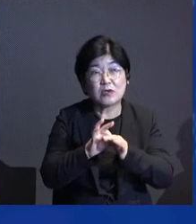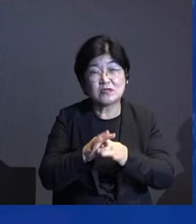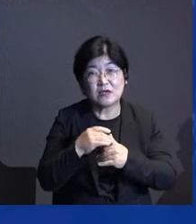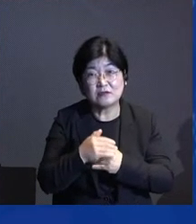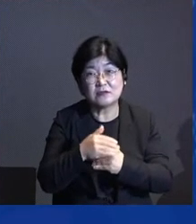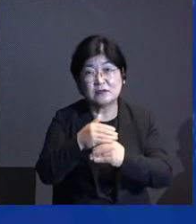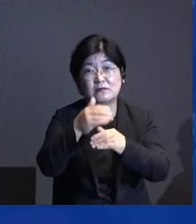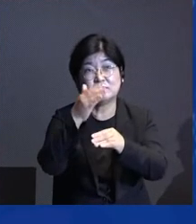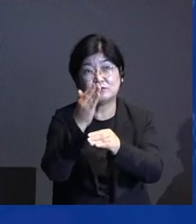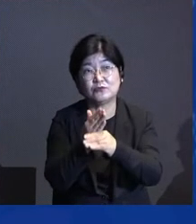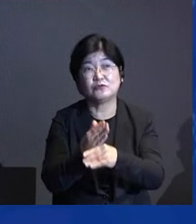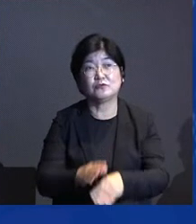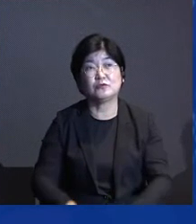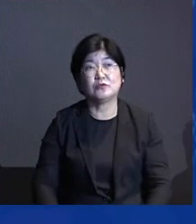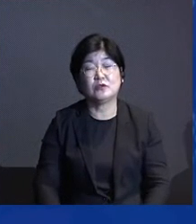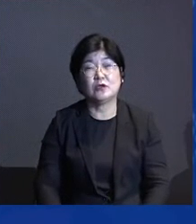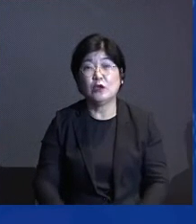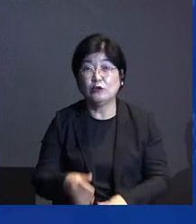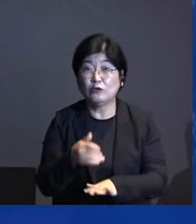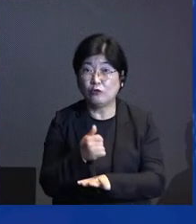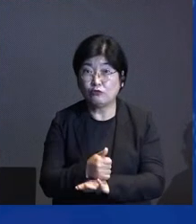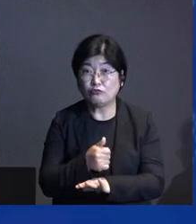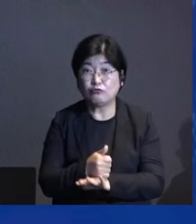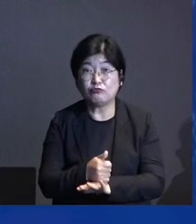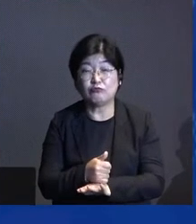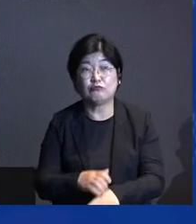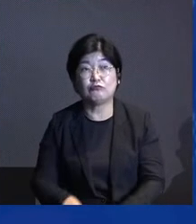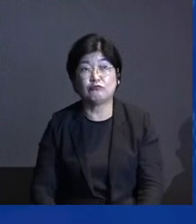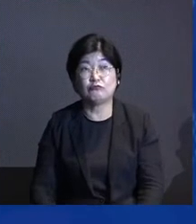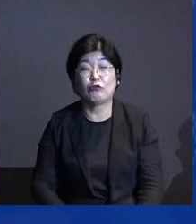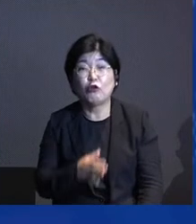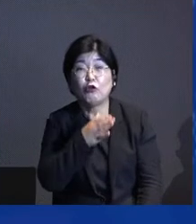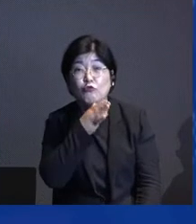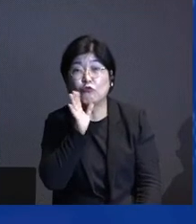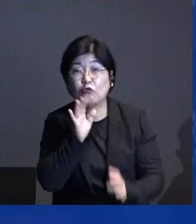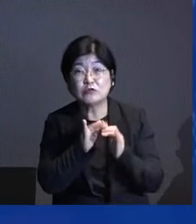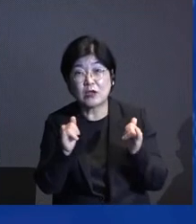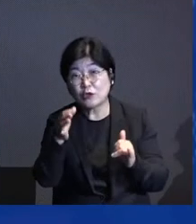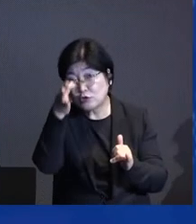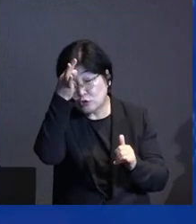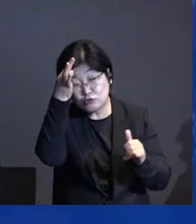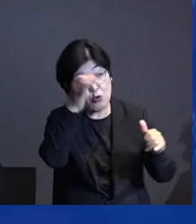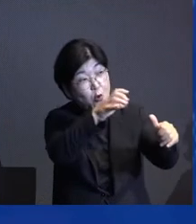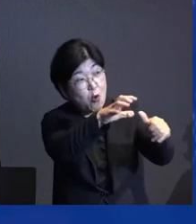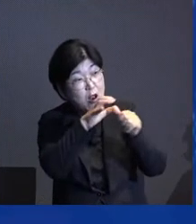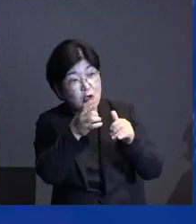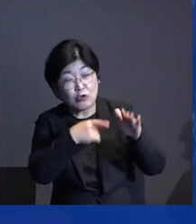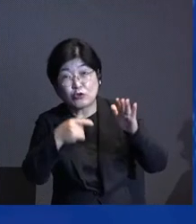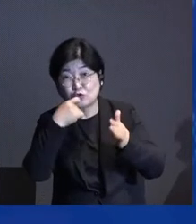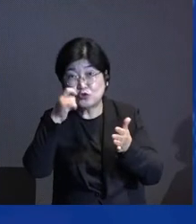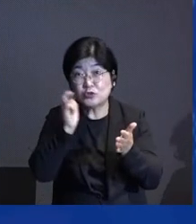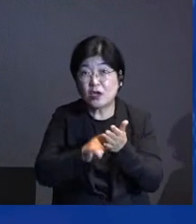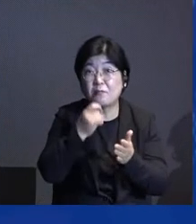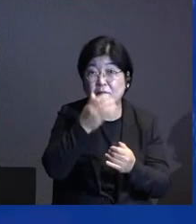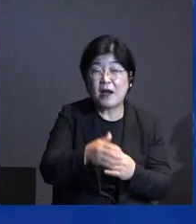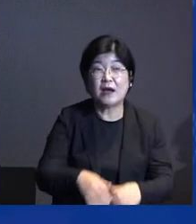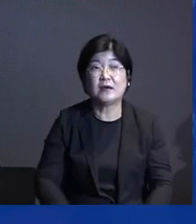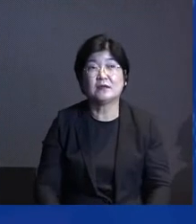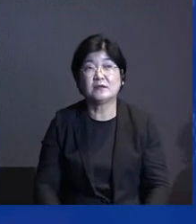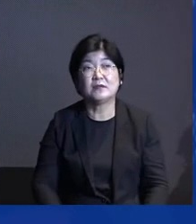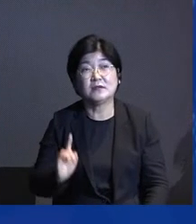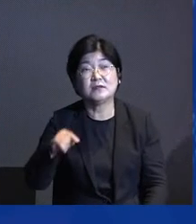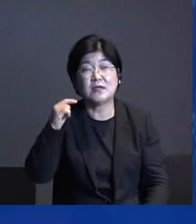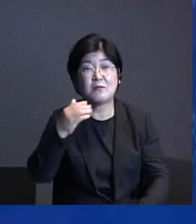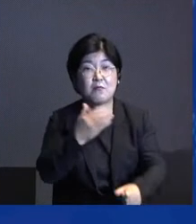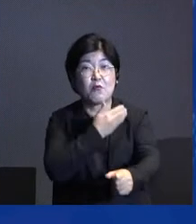increases older people's access to using technology. Rights and entitlement. Each club established a